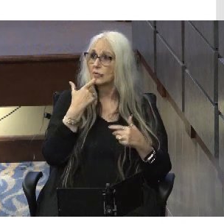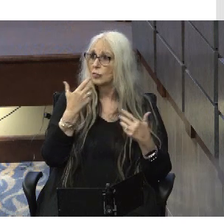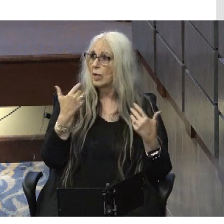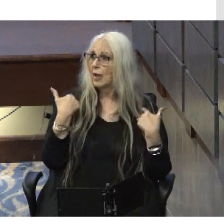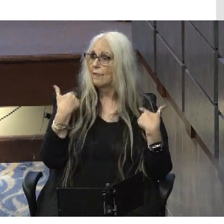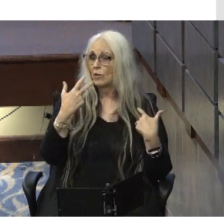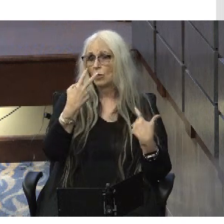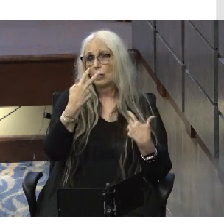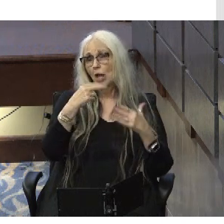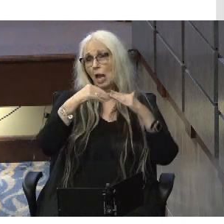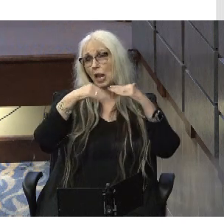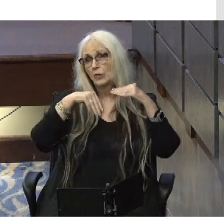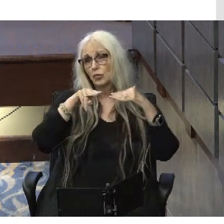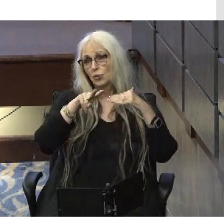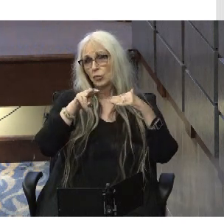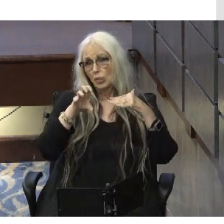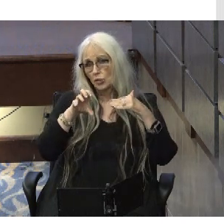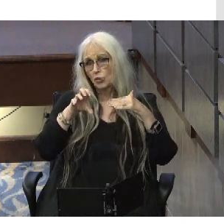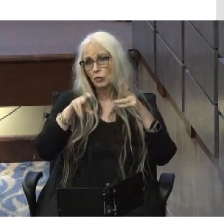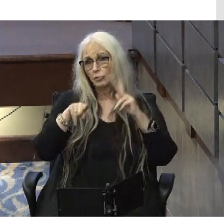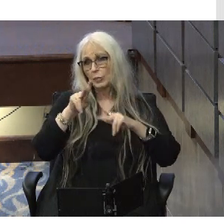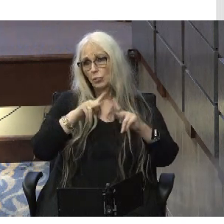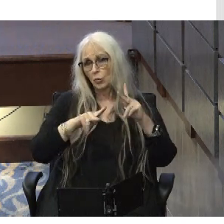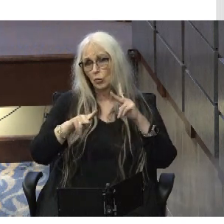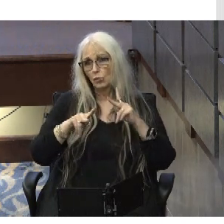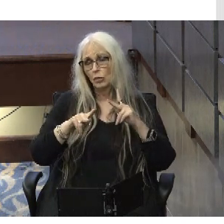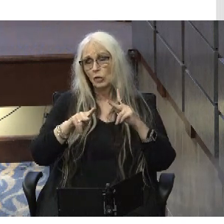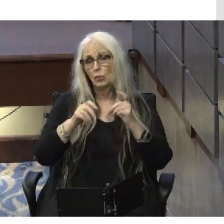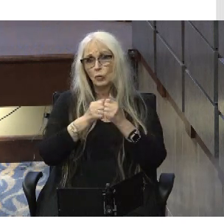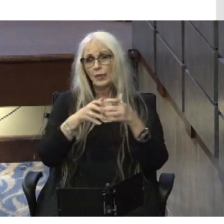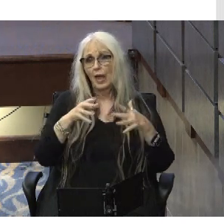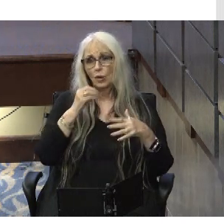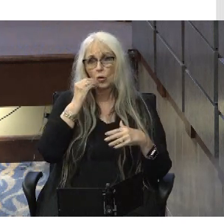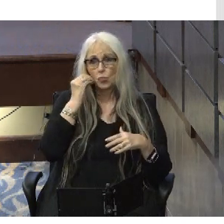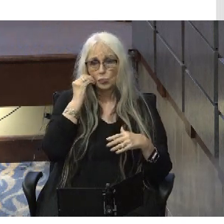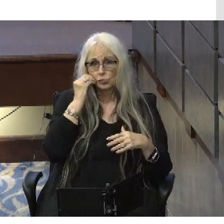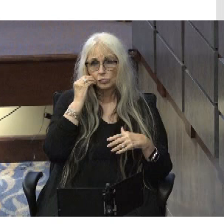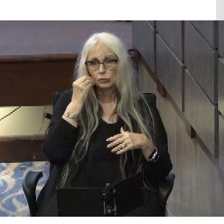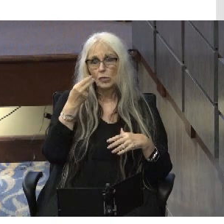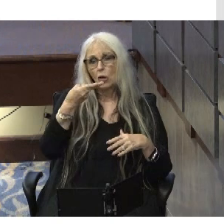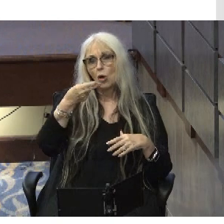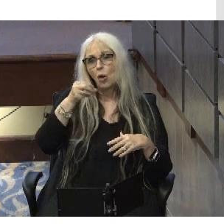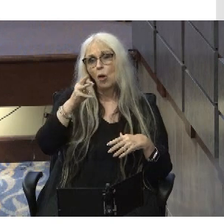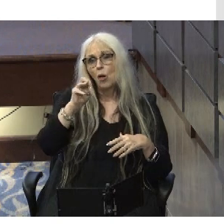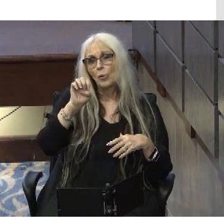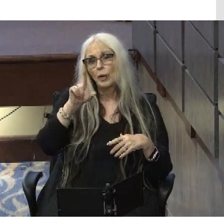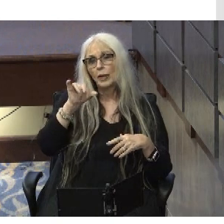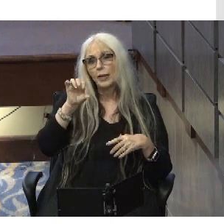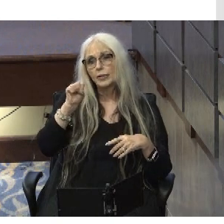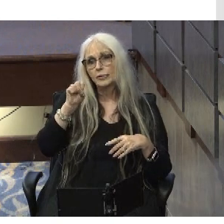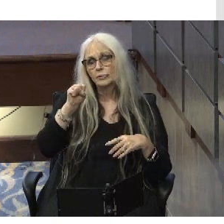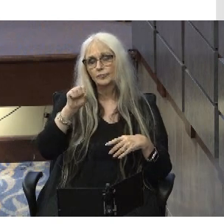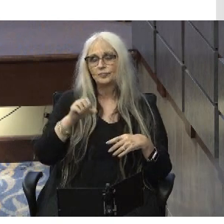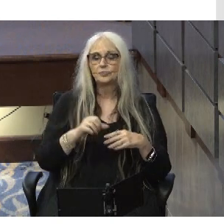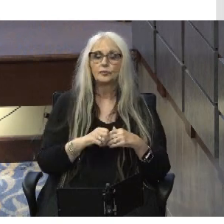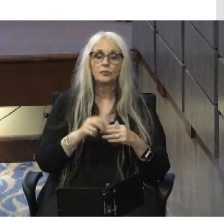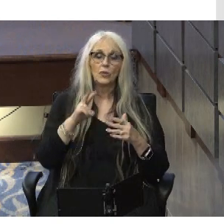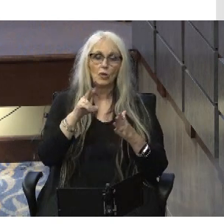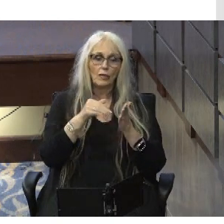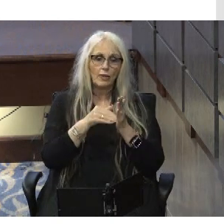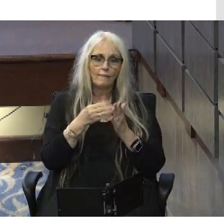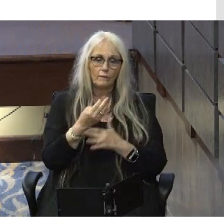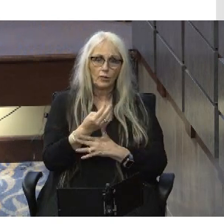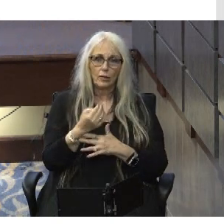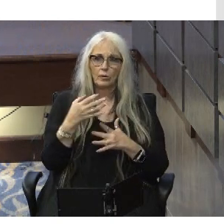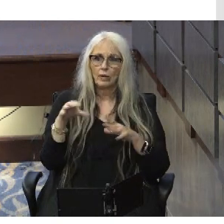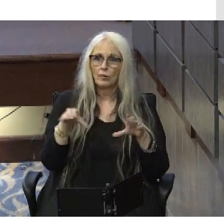than 200 folks who are housing insecure. Based on a 2017 report that was done from the National Alliance